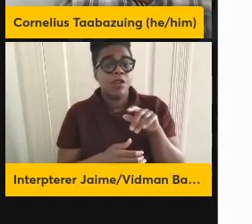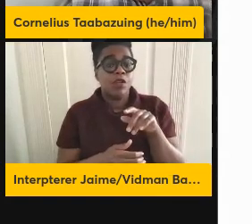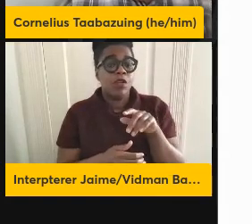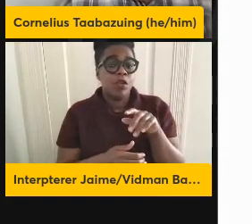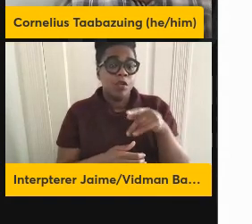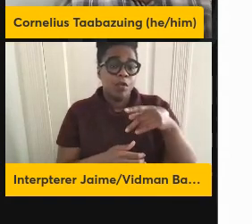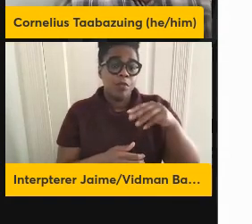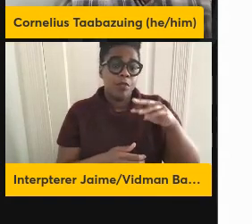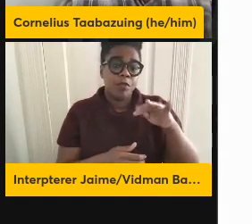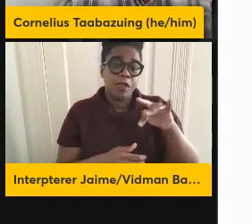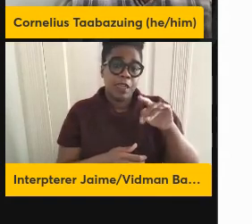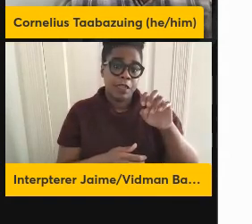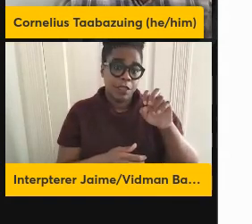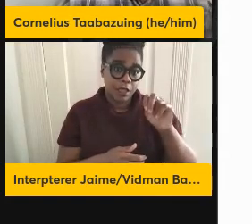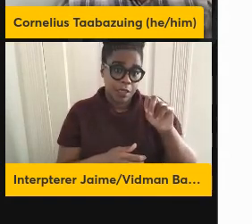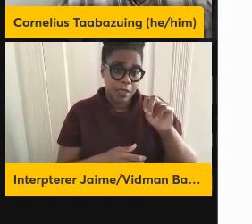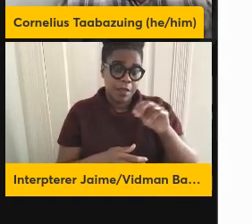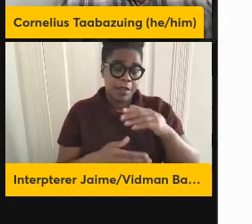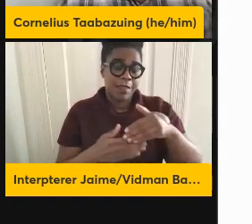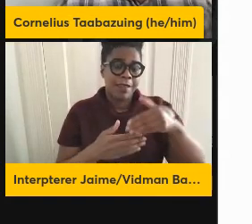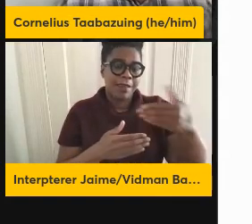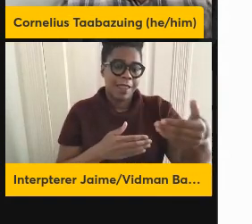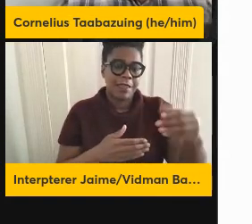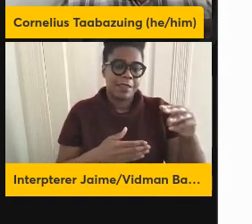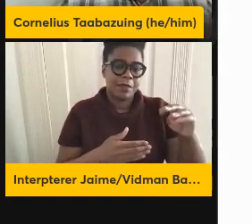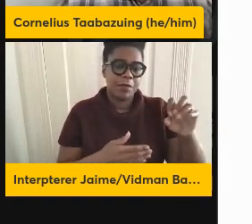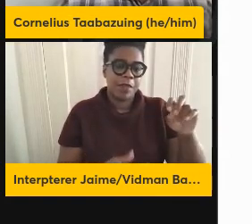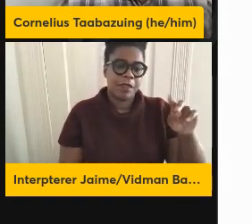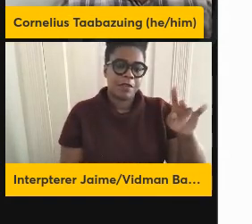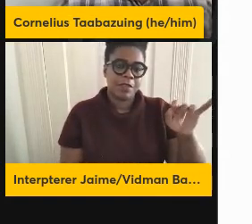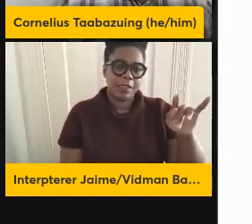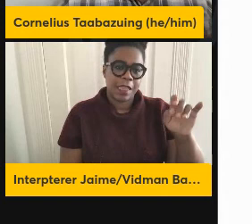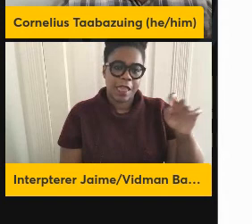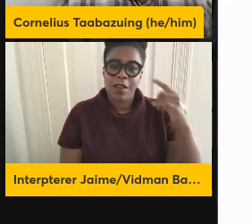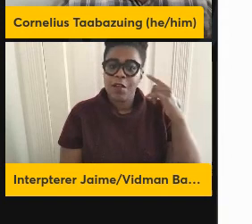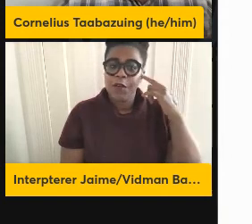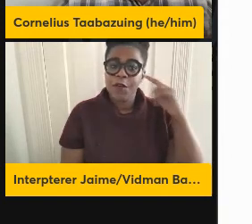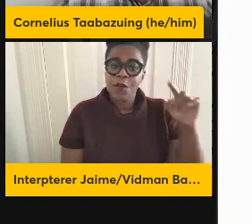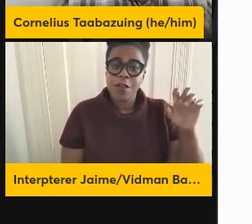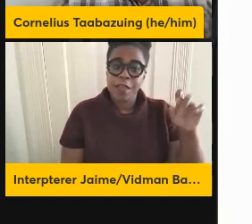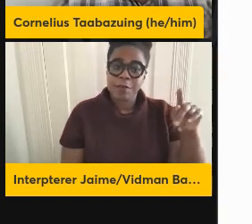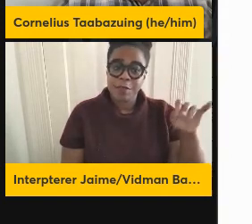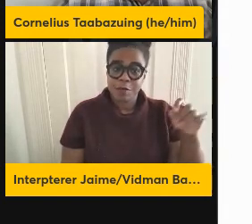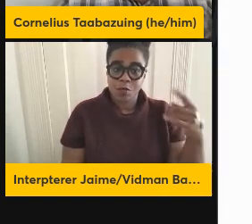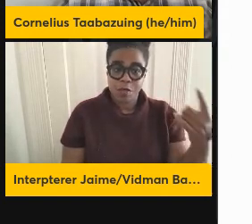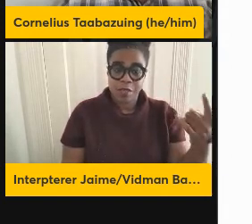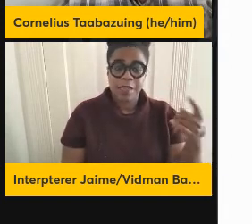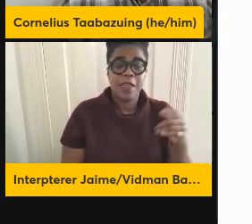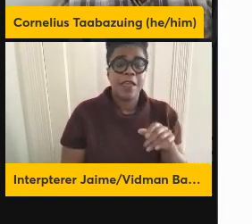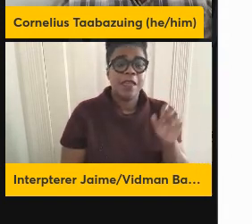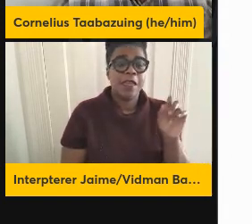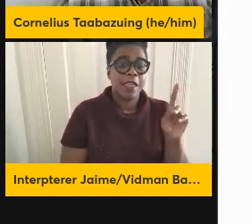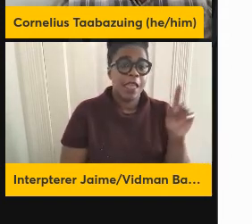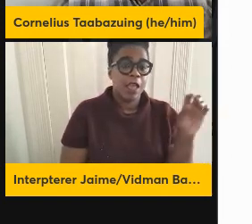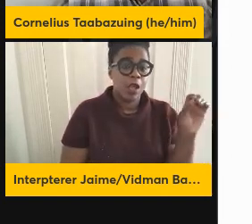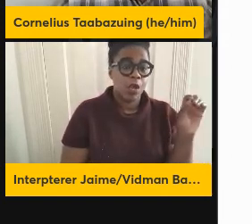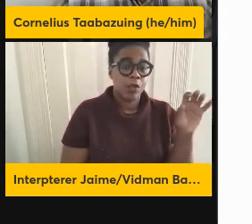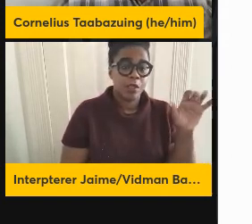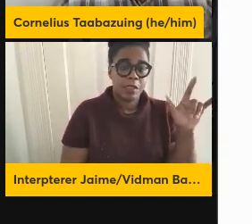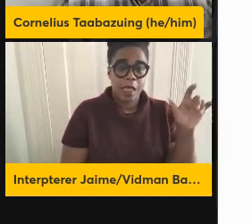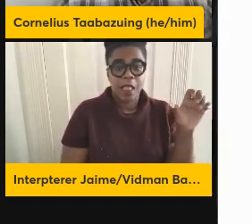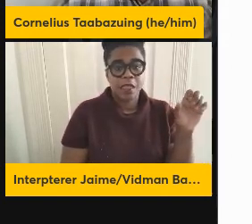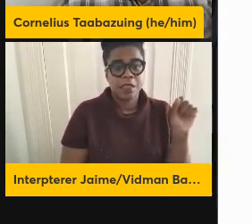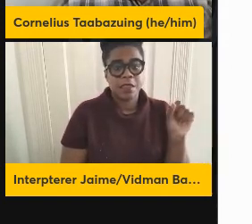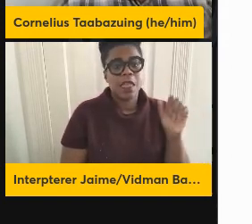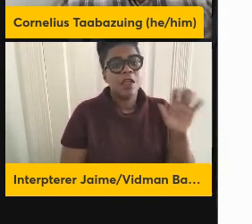And what we did next was we took monocytes that were null for caspase-1, so Th1 caspase-1 knockout cells, and we reintroduced